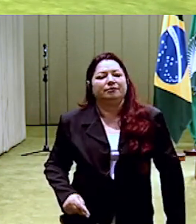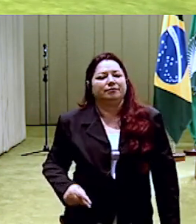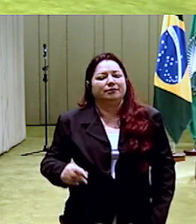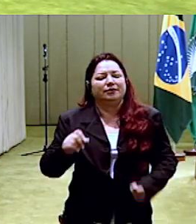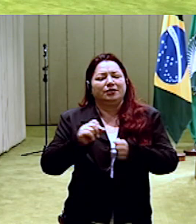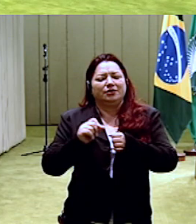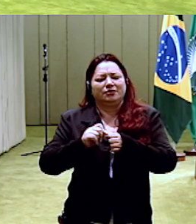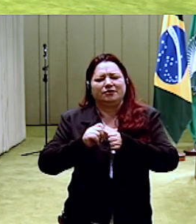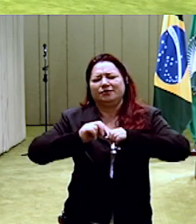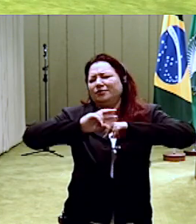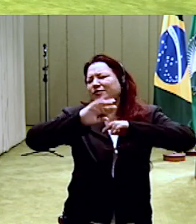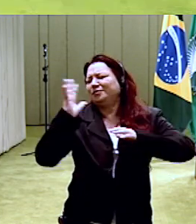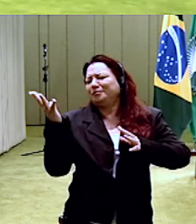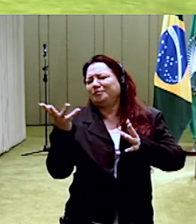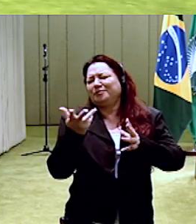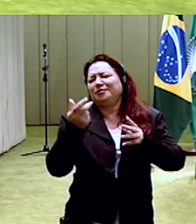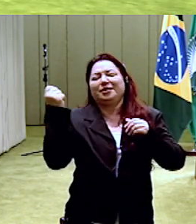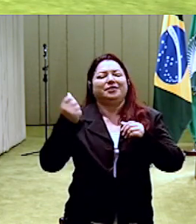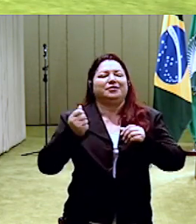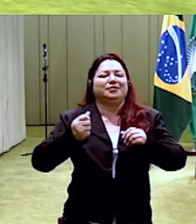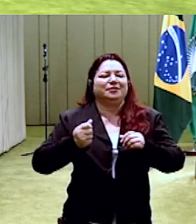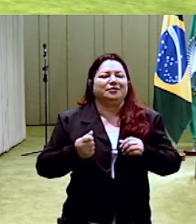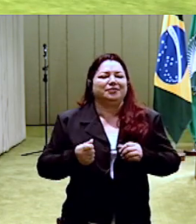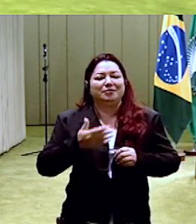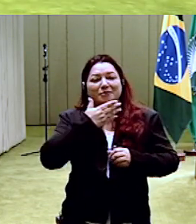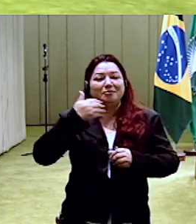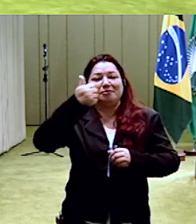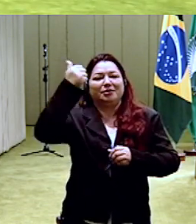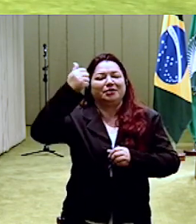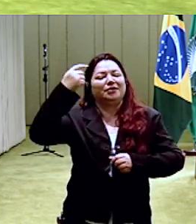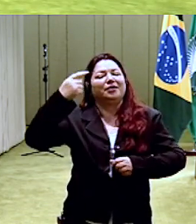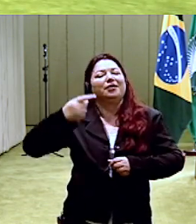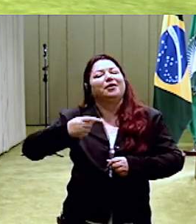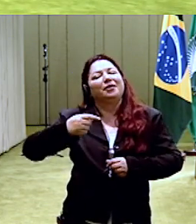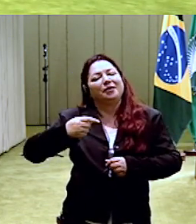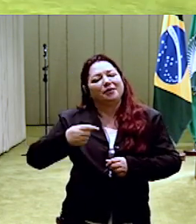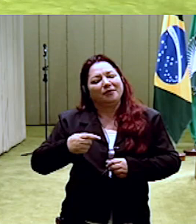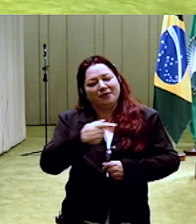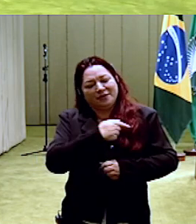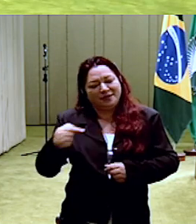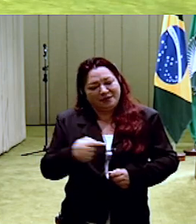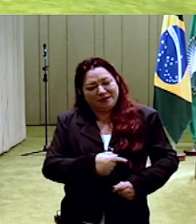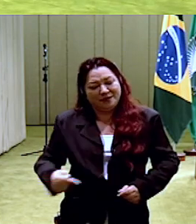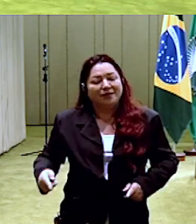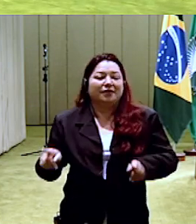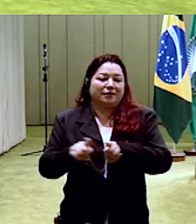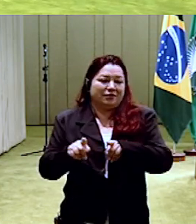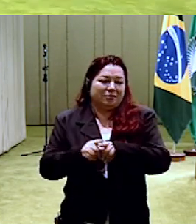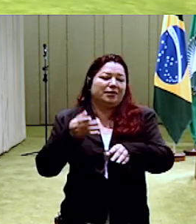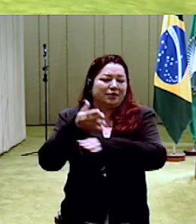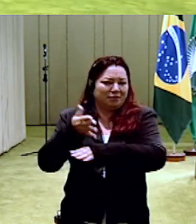job to diversify the country, to become very strong economically, and also to participate in the